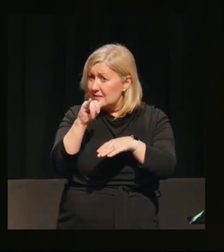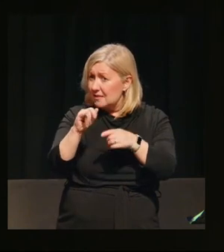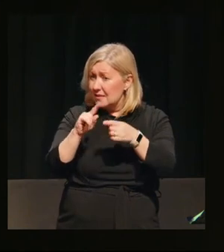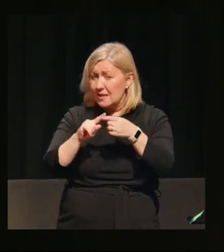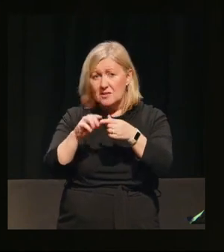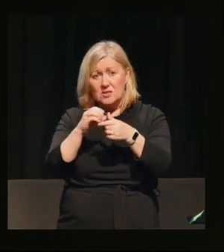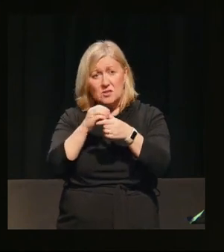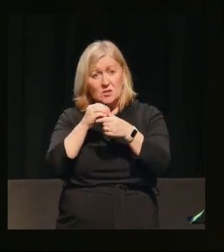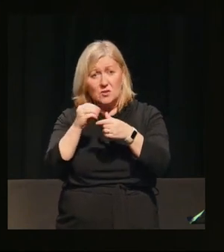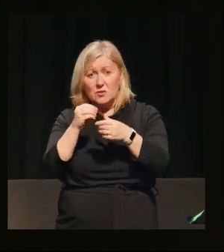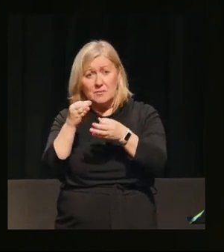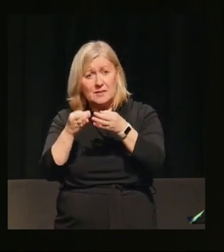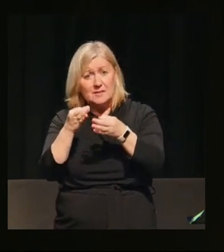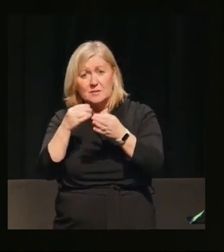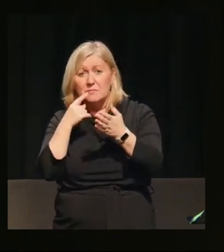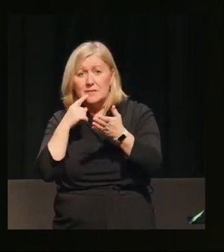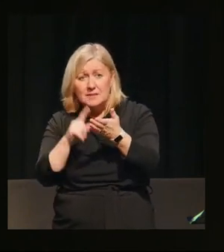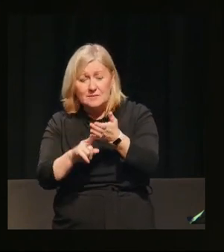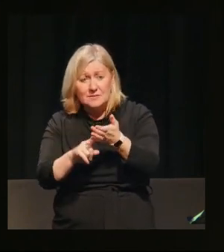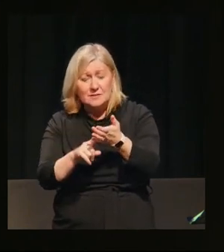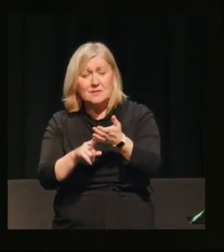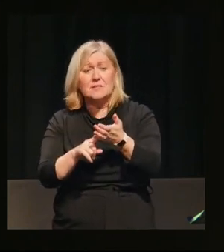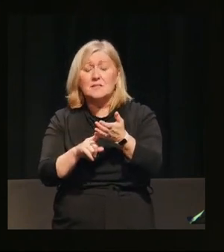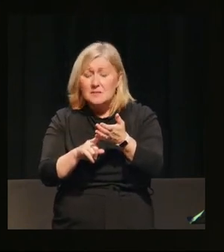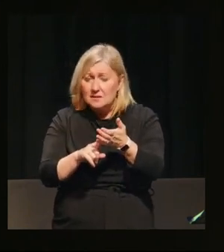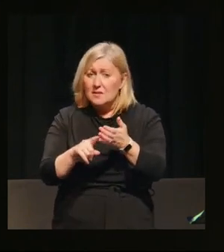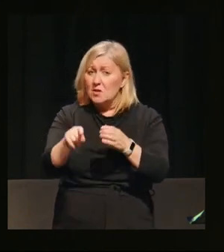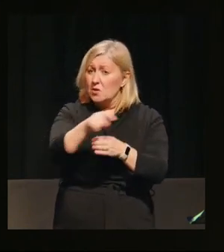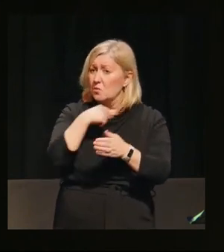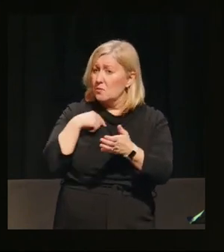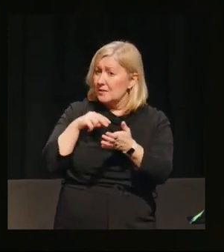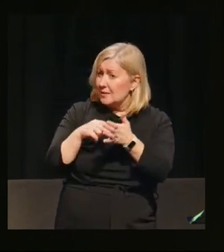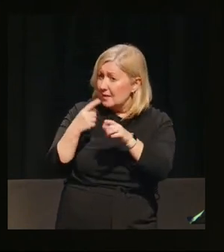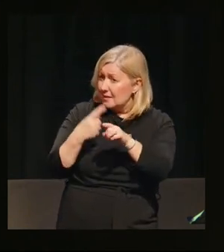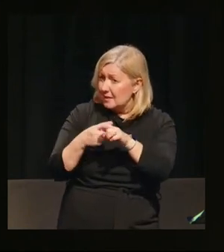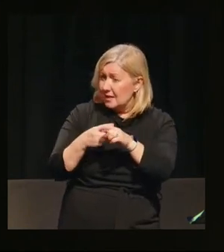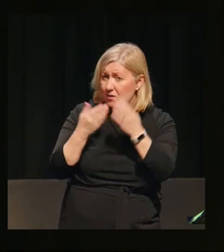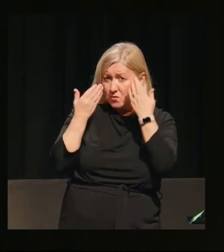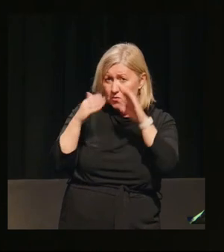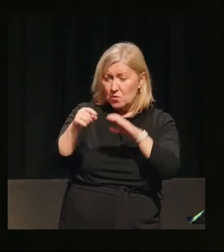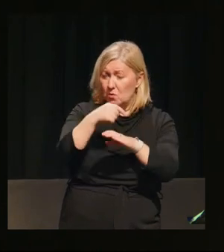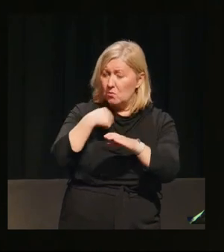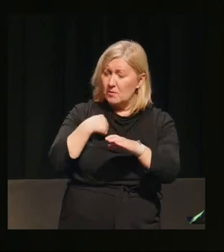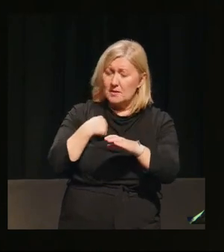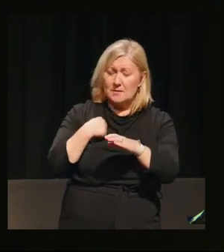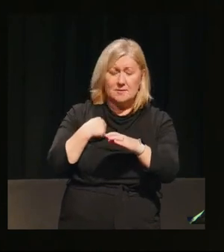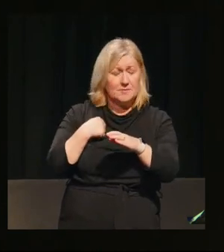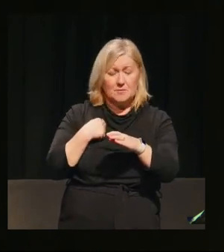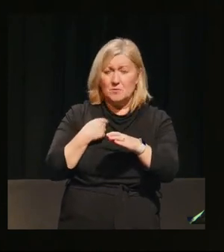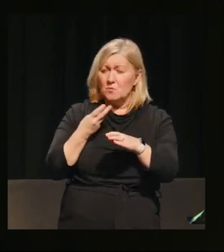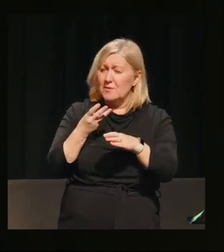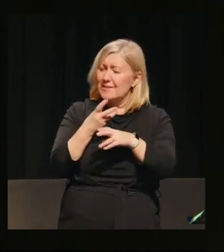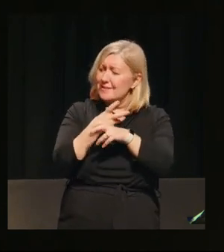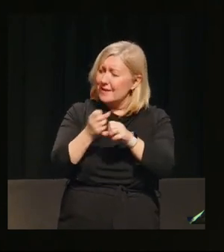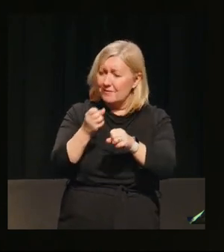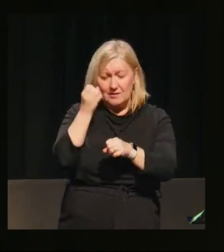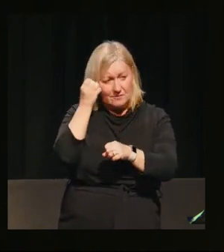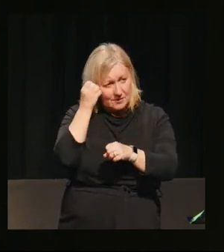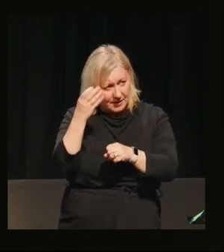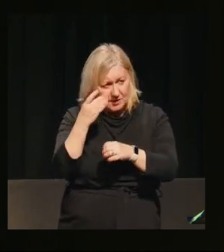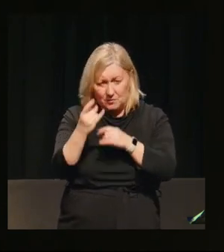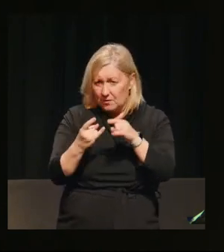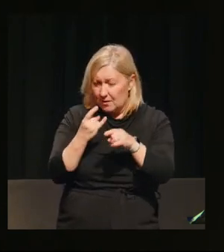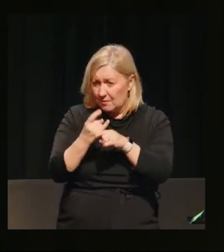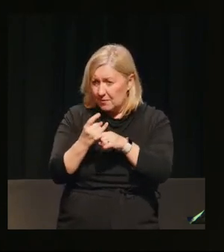and reflect and react to all types of prejudice and hatred. It's important that societies never forget the extent